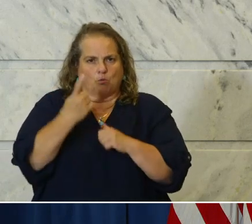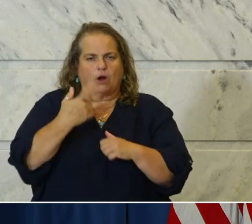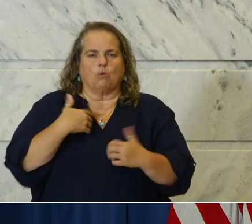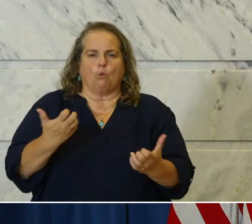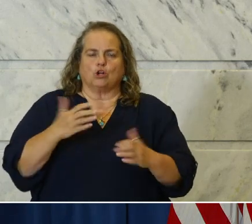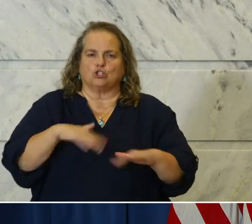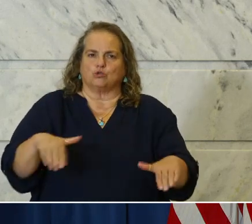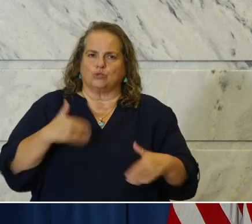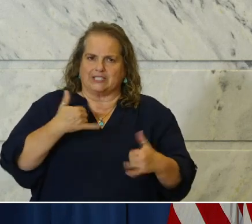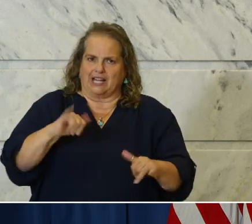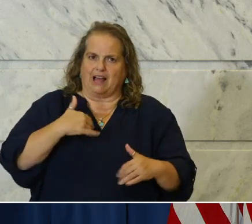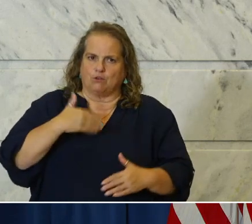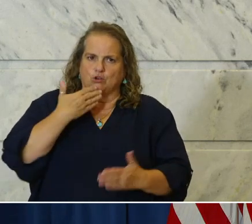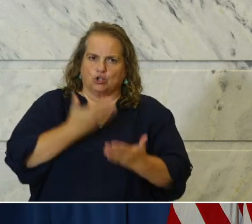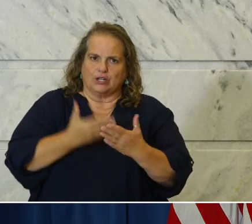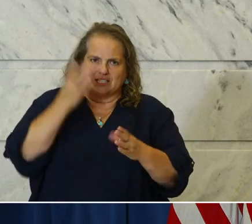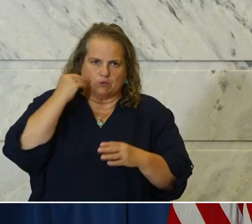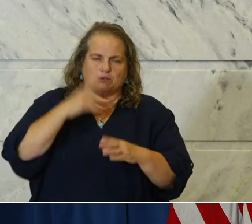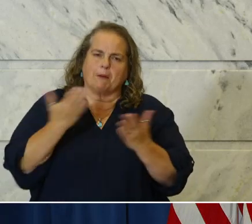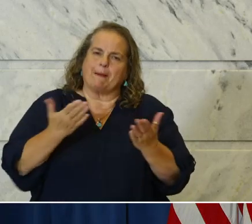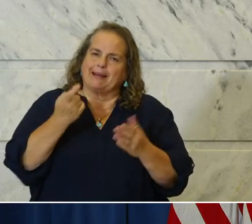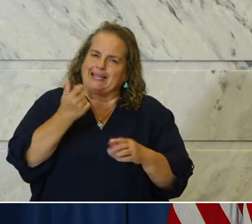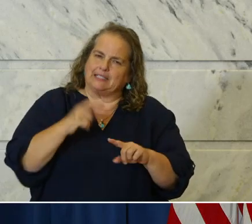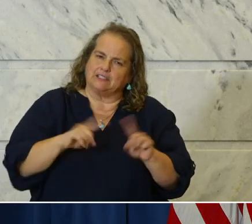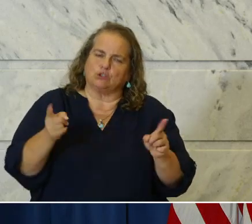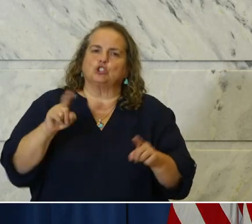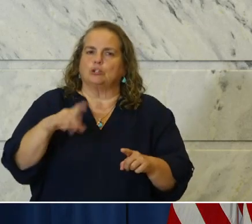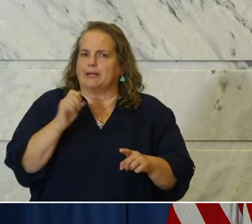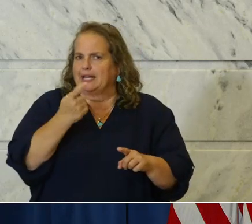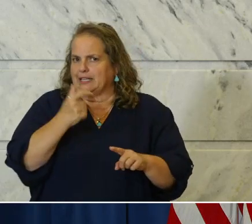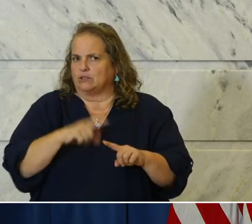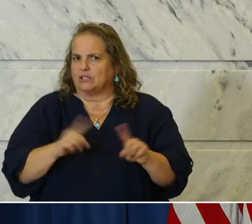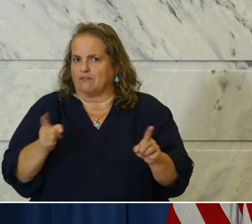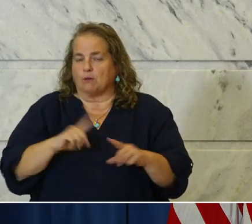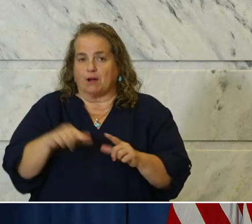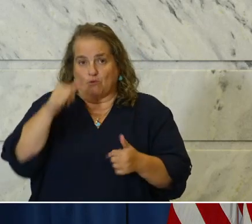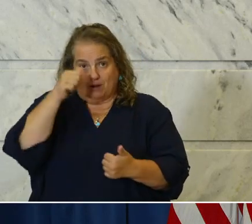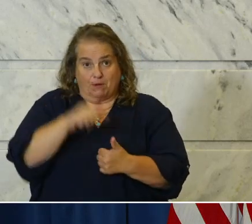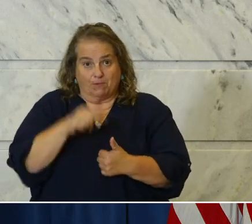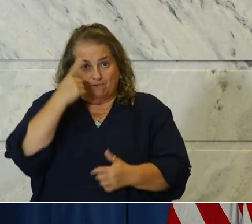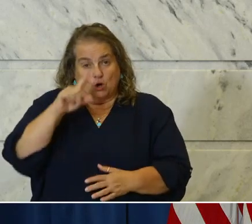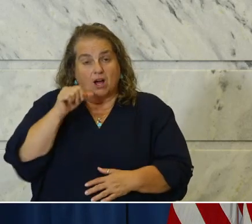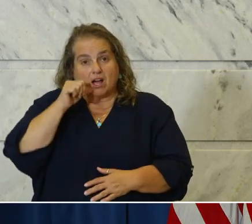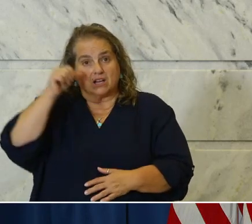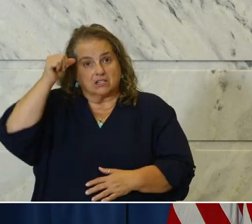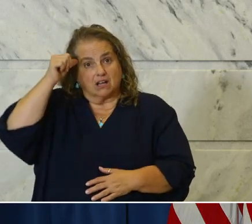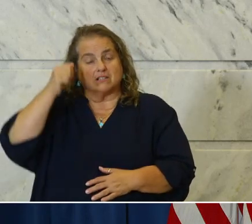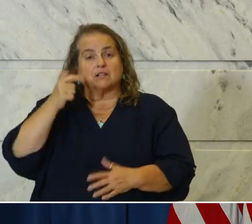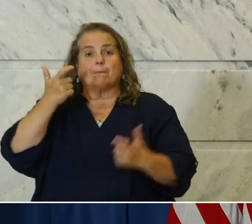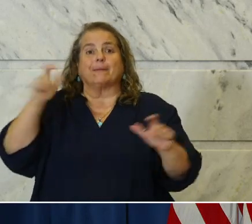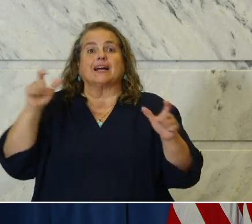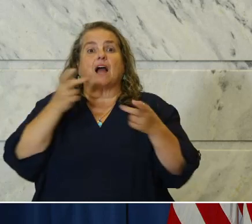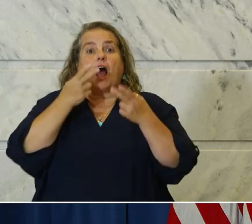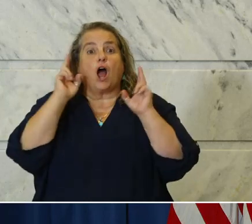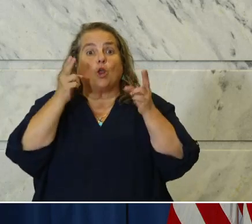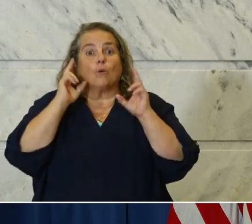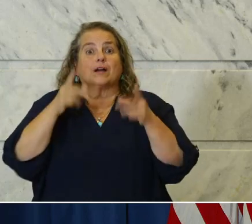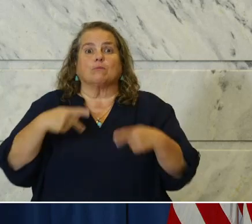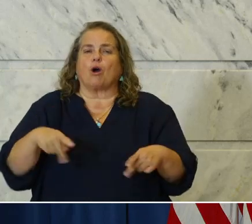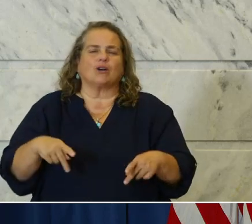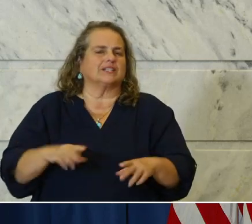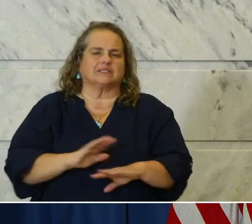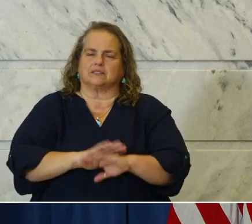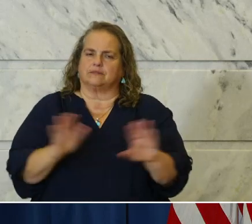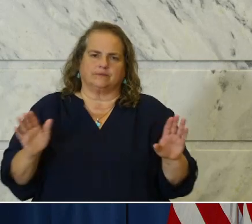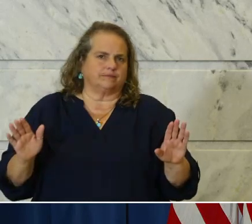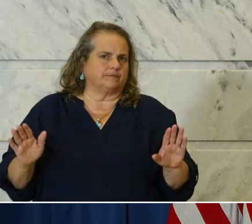experience. It might have to be a little different. It should be a little different. But remember, for adults, big Halloween parties are something that we absolutely can't